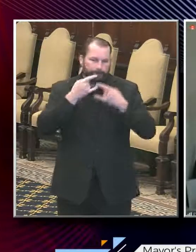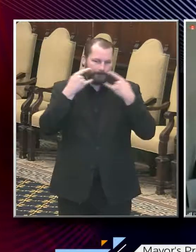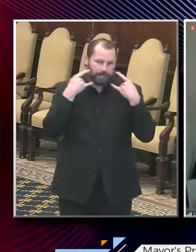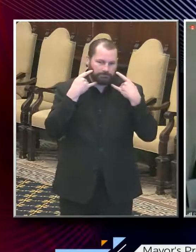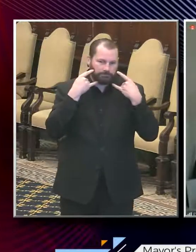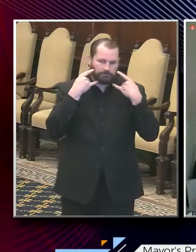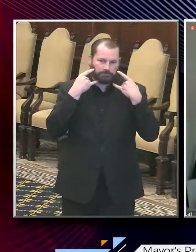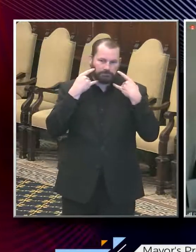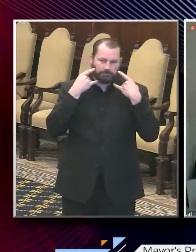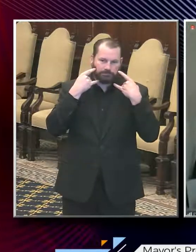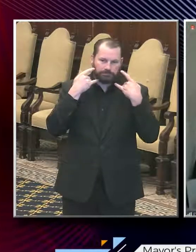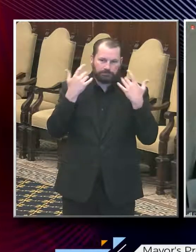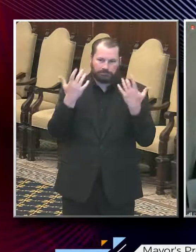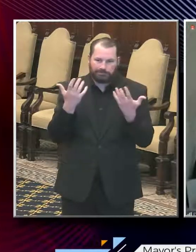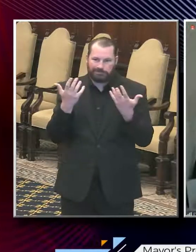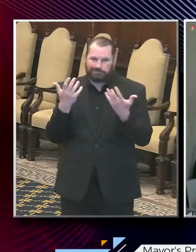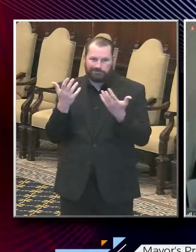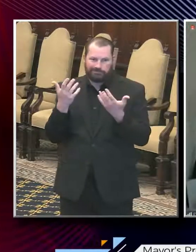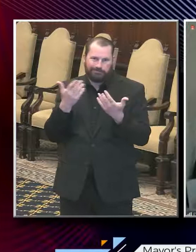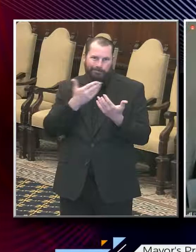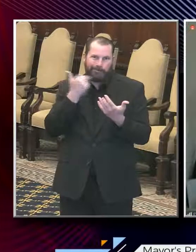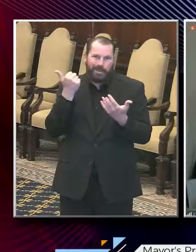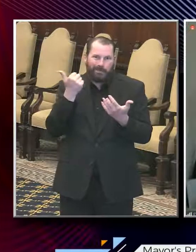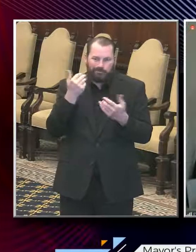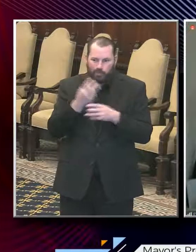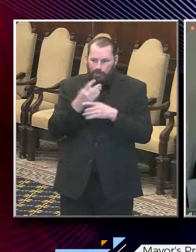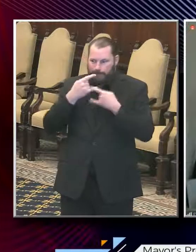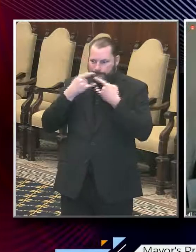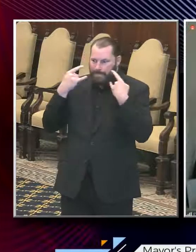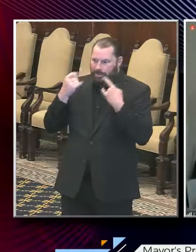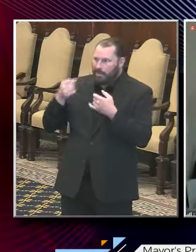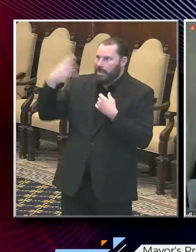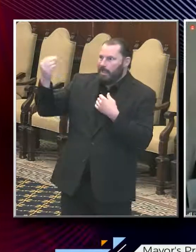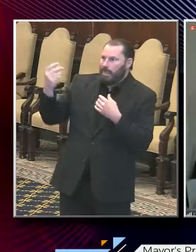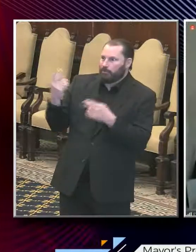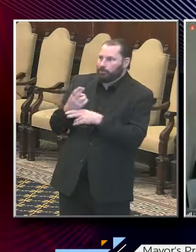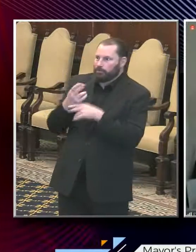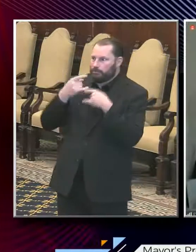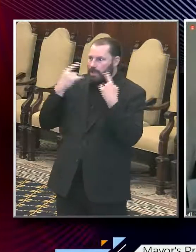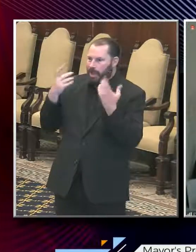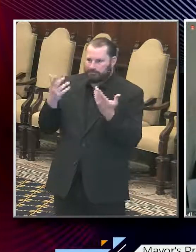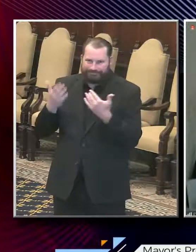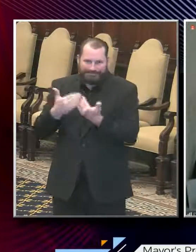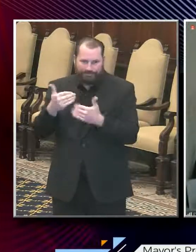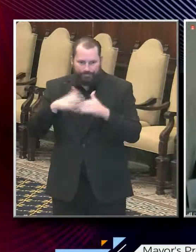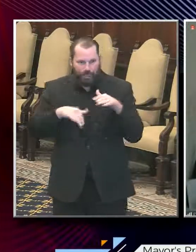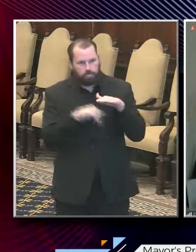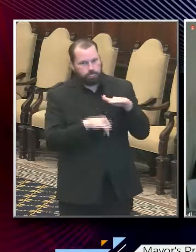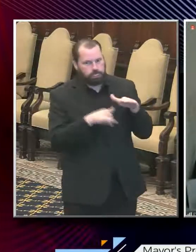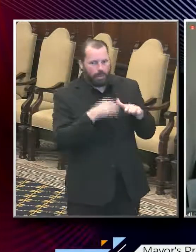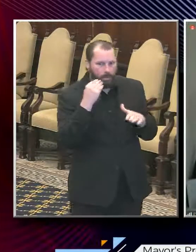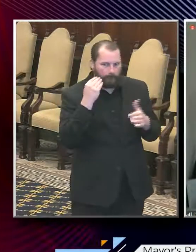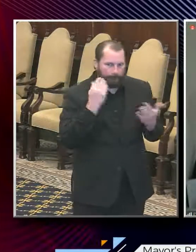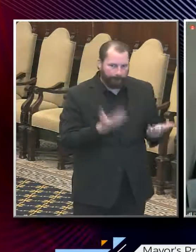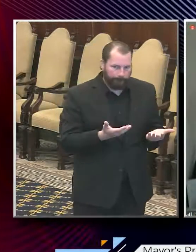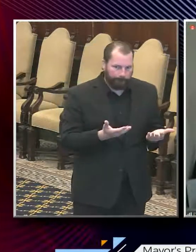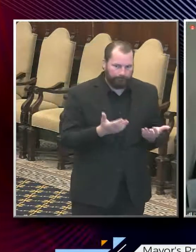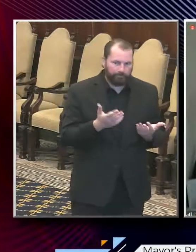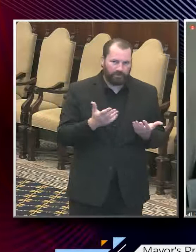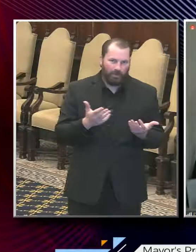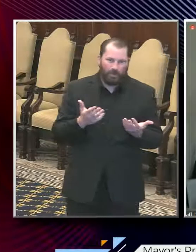inside all day. But that's what we're all going to have to do. So if you haven't already done it, get a mask, get used to wearing it, because that's what the future is going to look like.